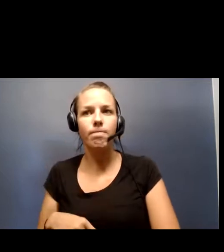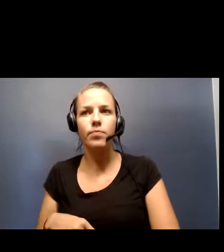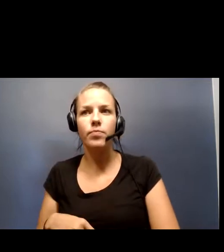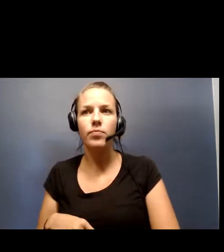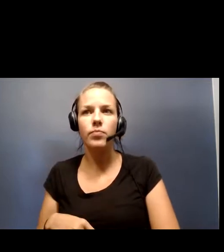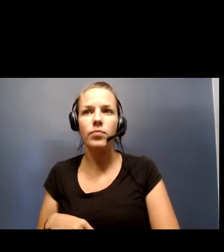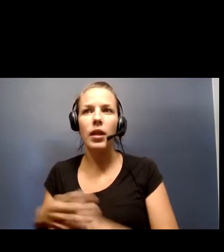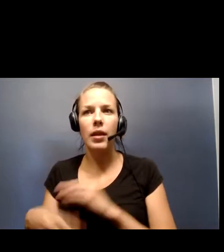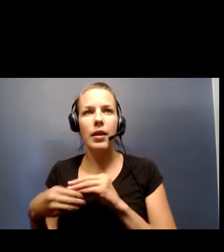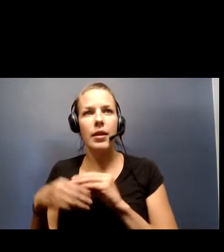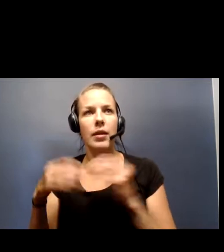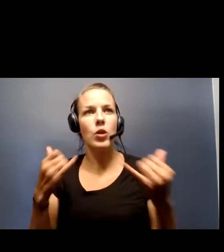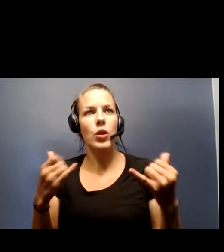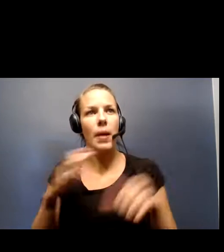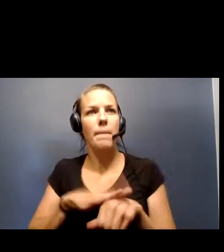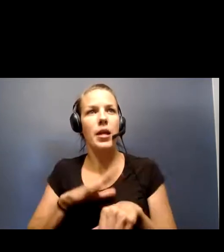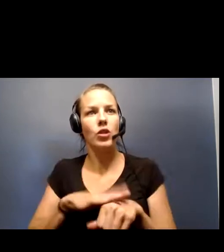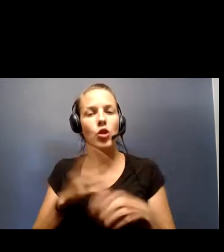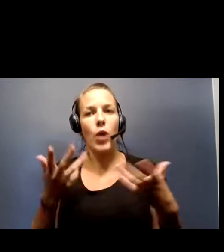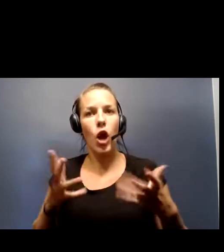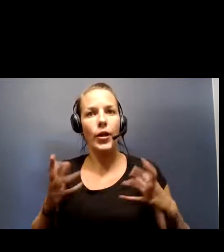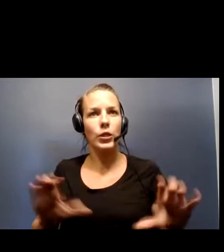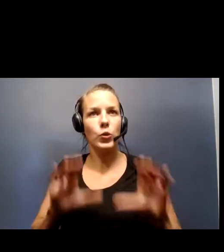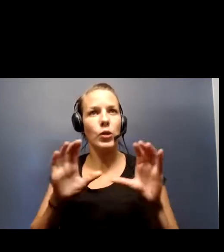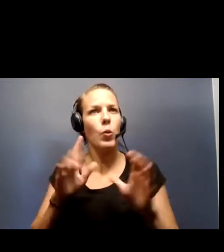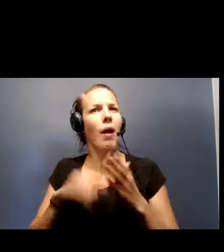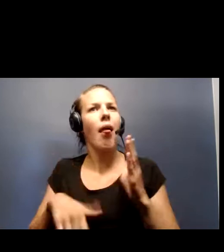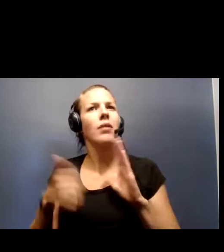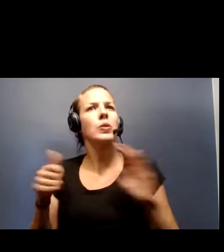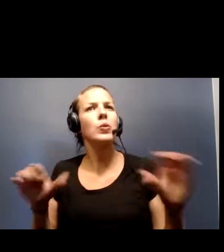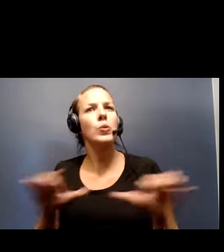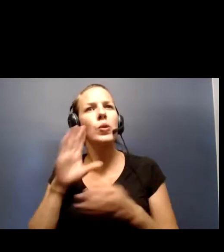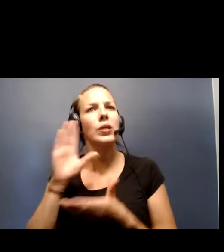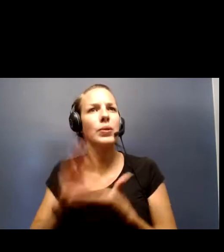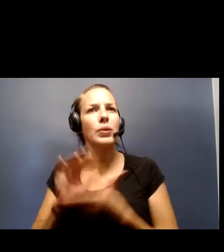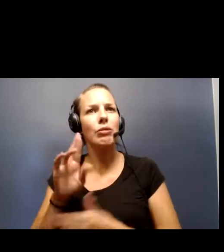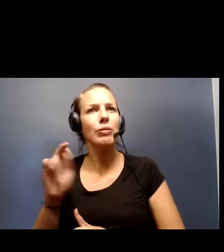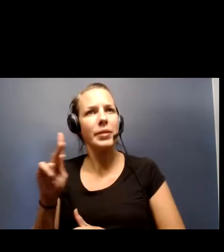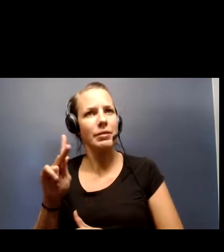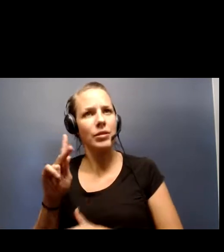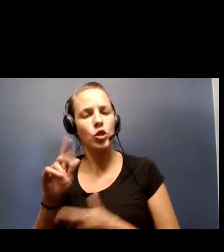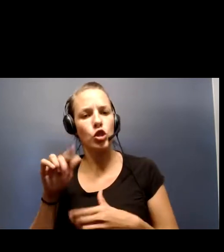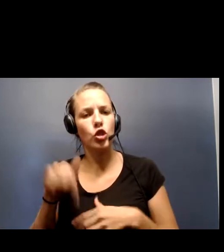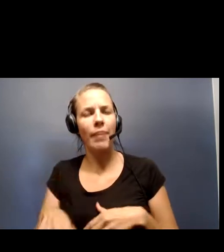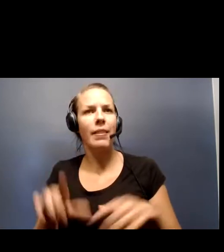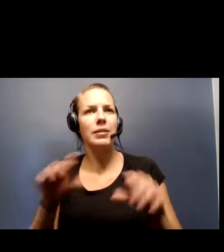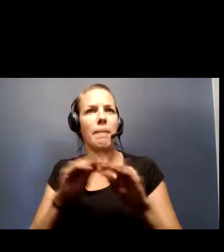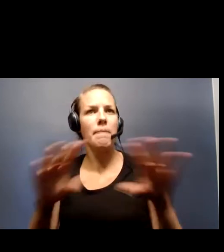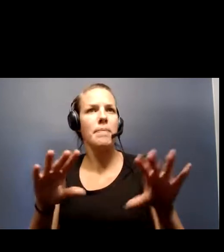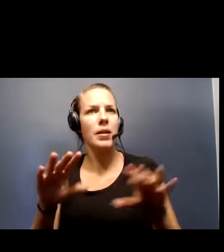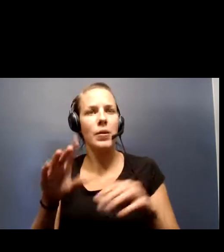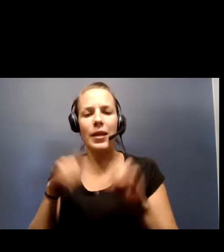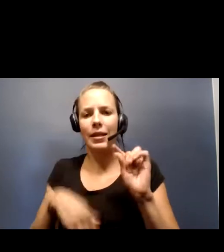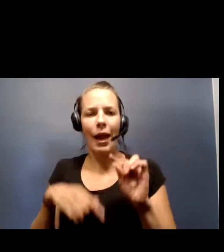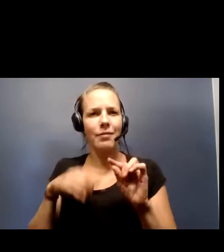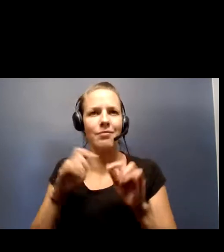So in addition to our current precautions that we're already taking, what else can we do to reduce our risks during the pandemic? Obviously, we can't change our